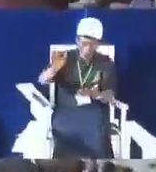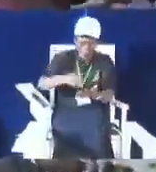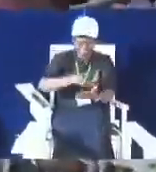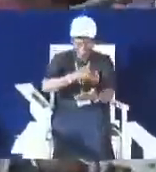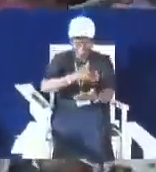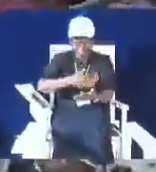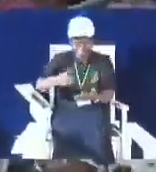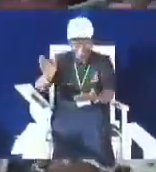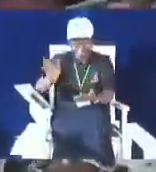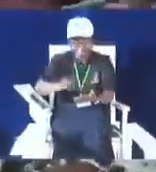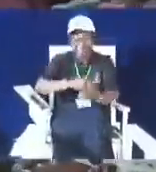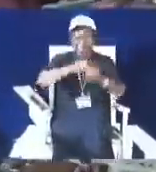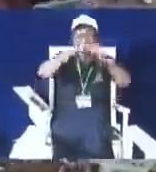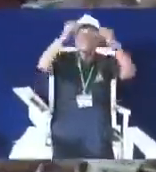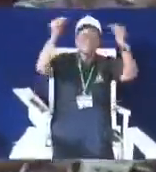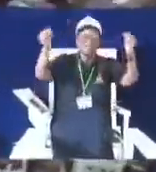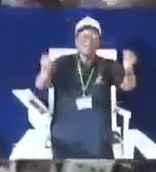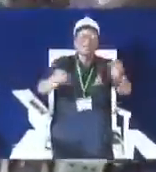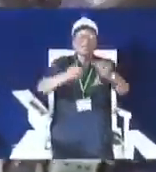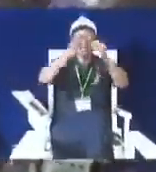am.